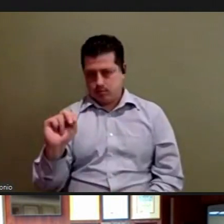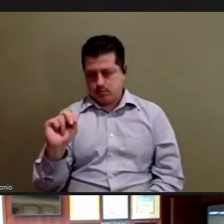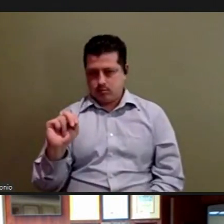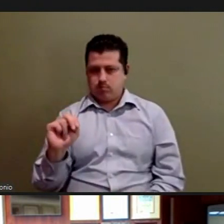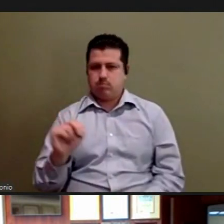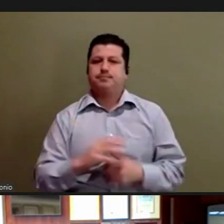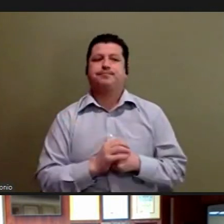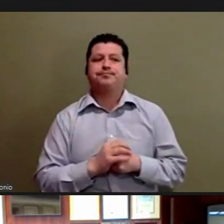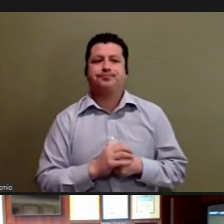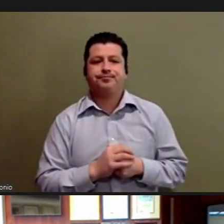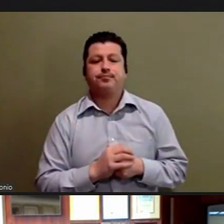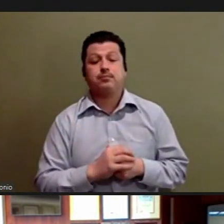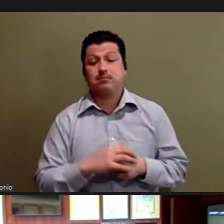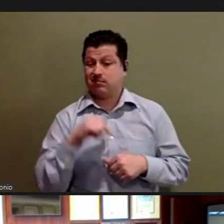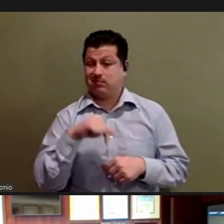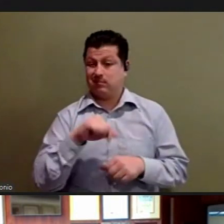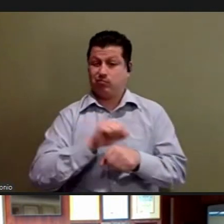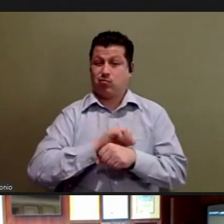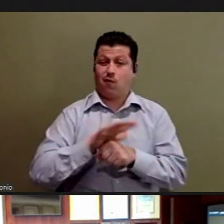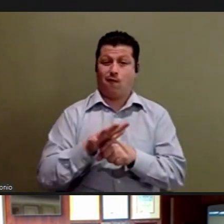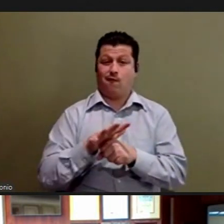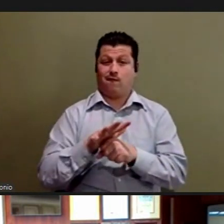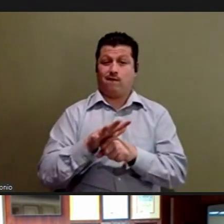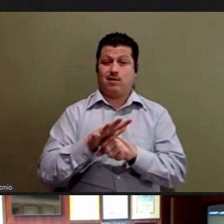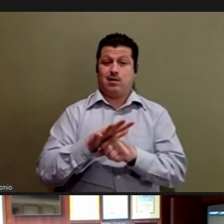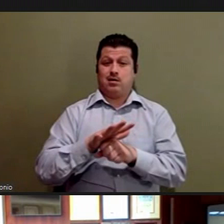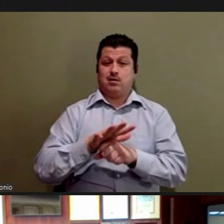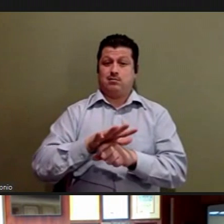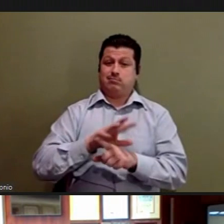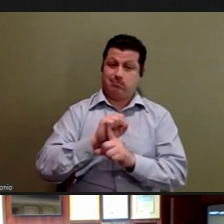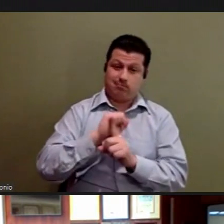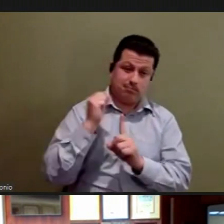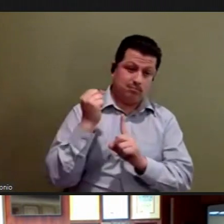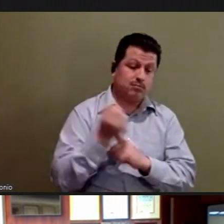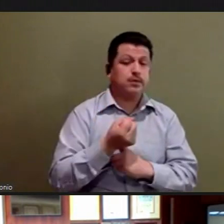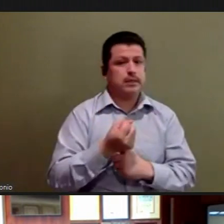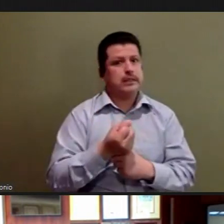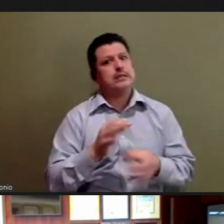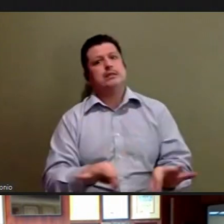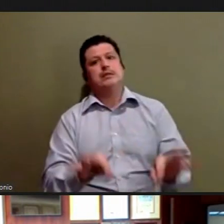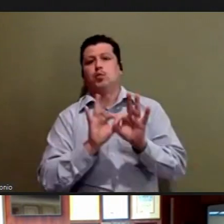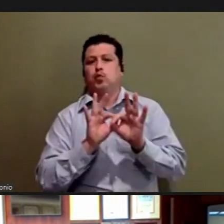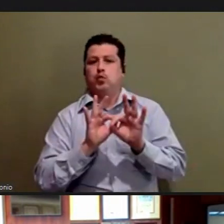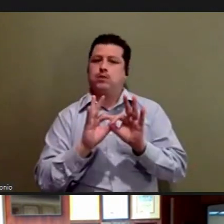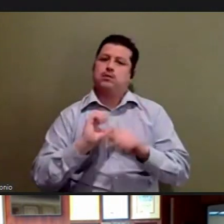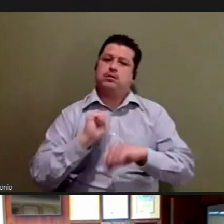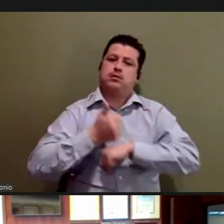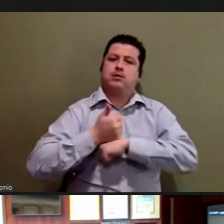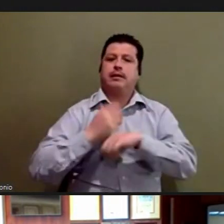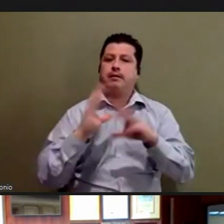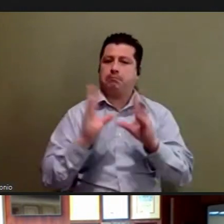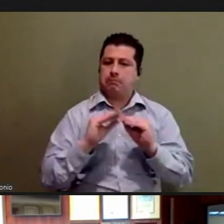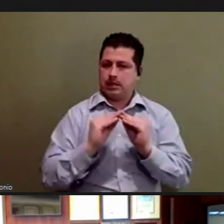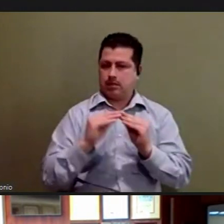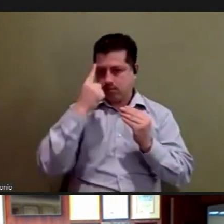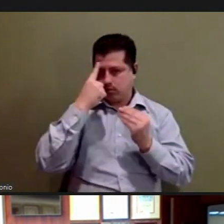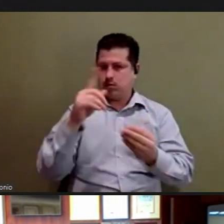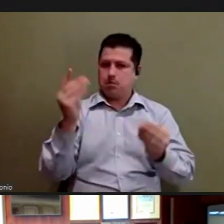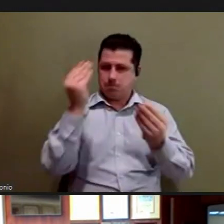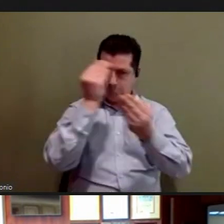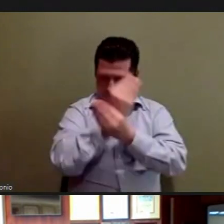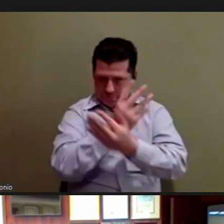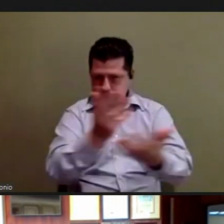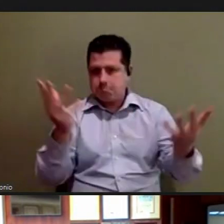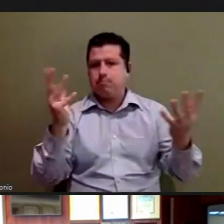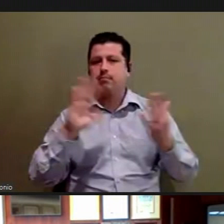this, in this COVID-19 era, to continue doing these types of town hall meetings to at least inform our community of different things